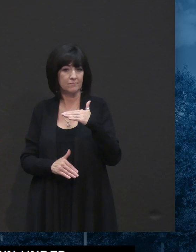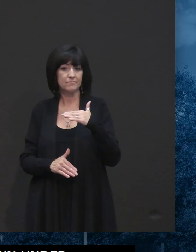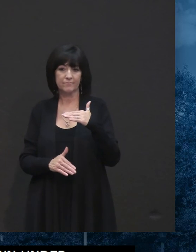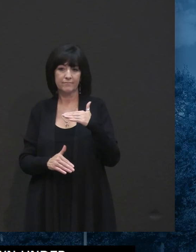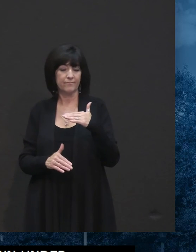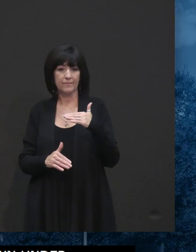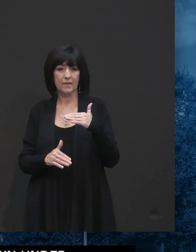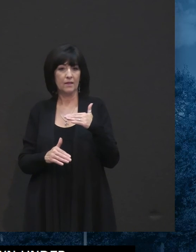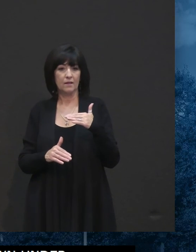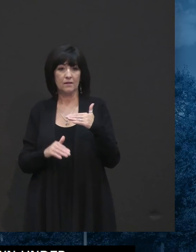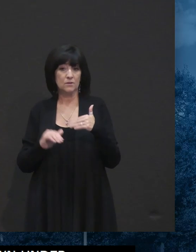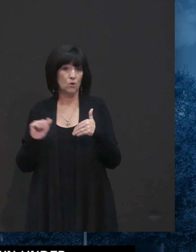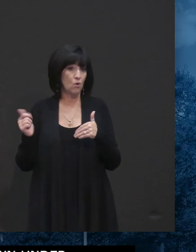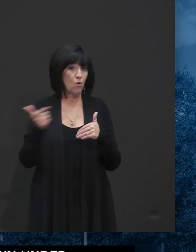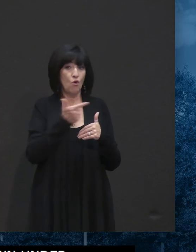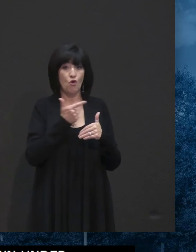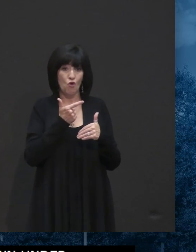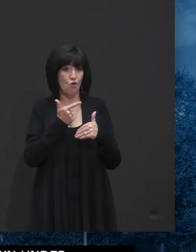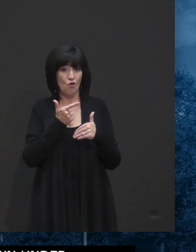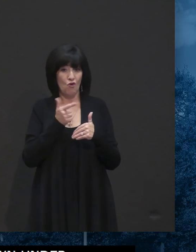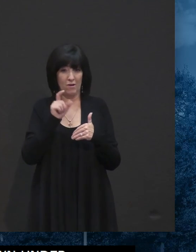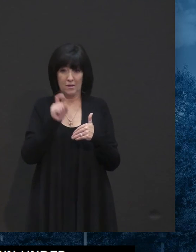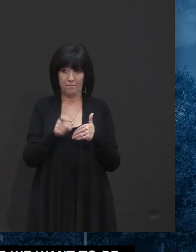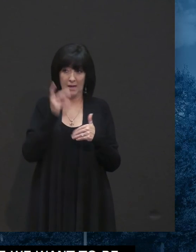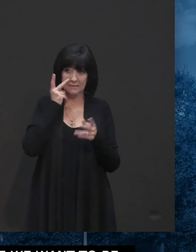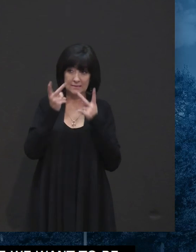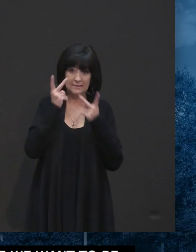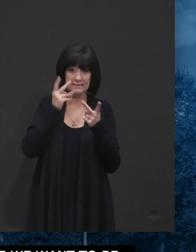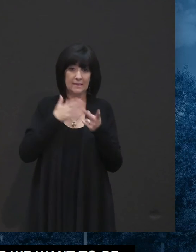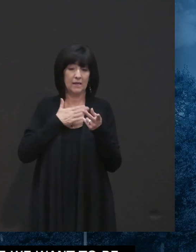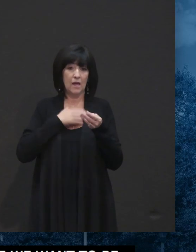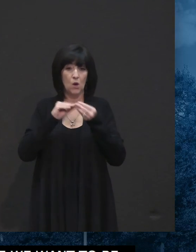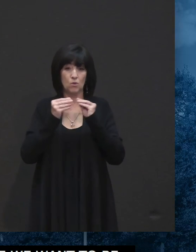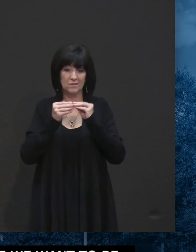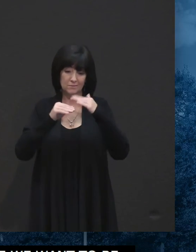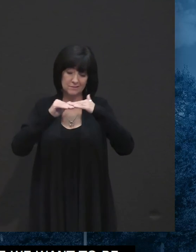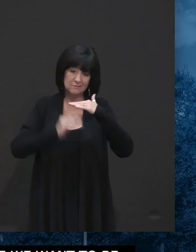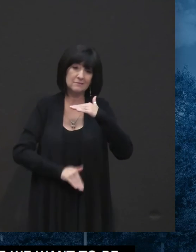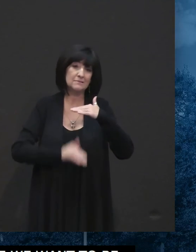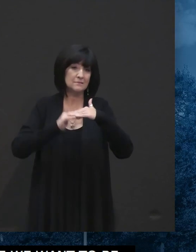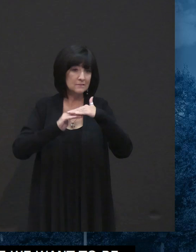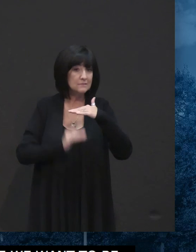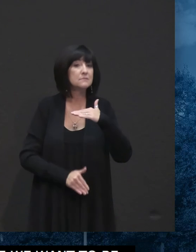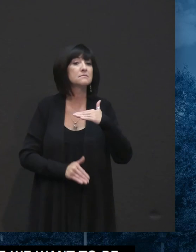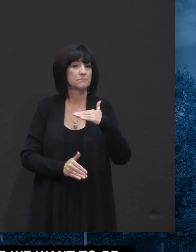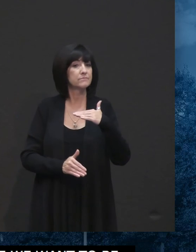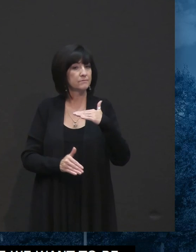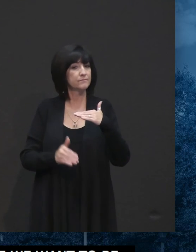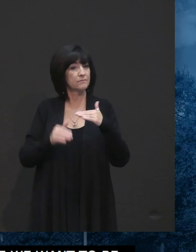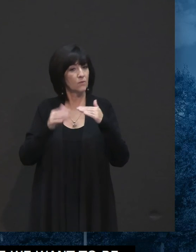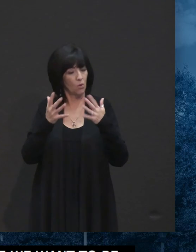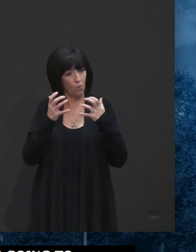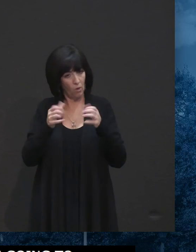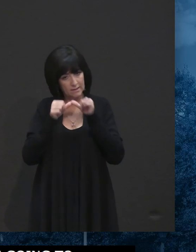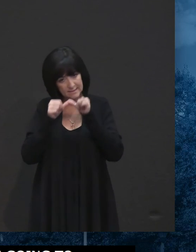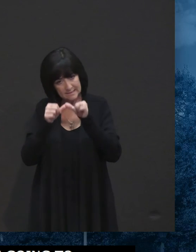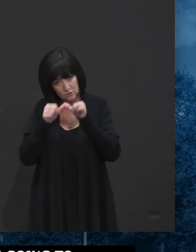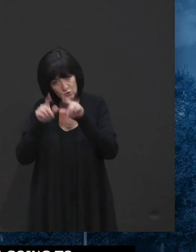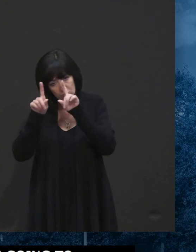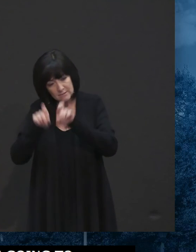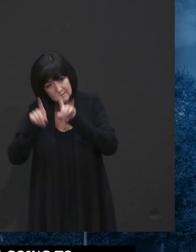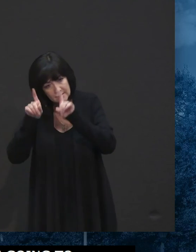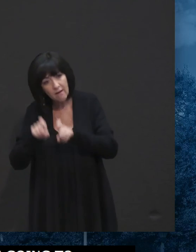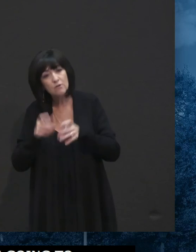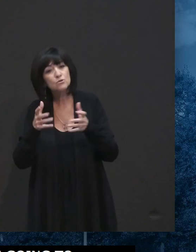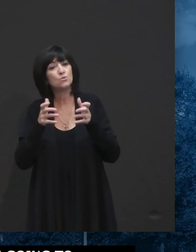we're considerably better than that. We're going to continue to test. We're going to continue to communicate to folks across